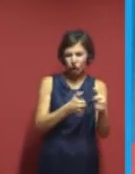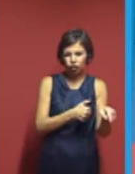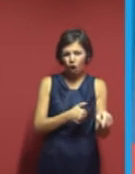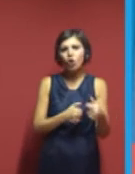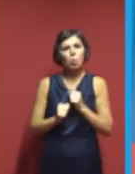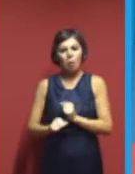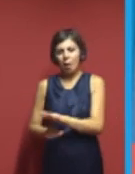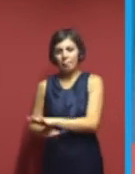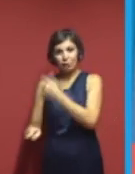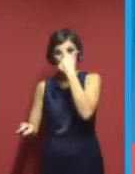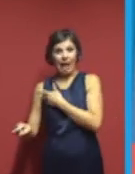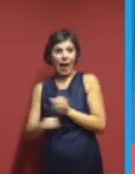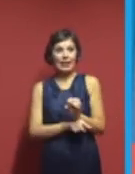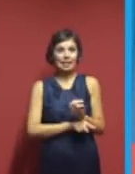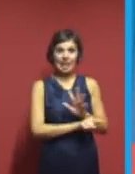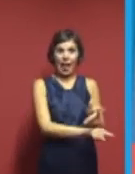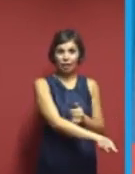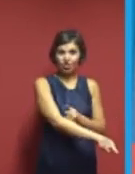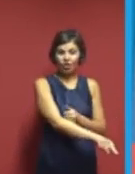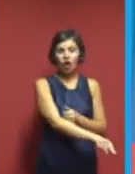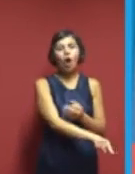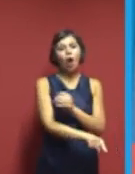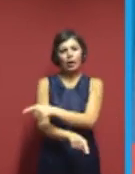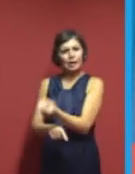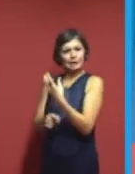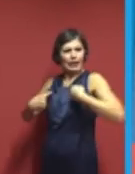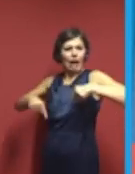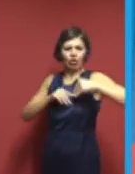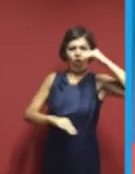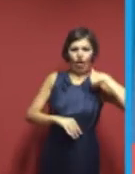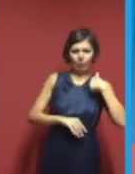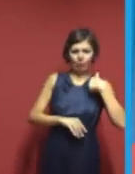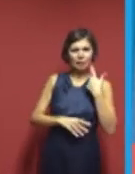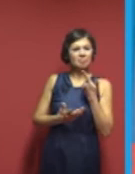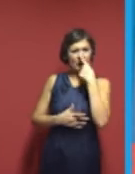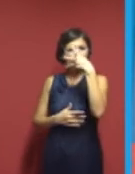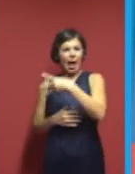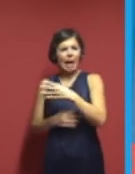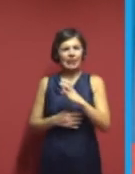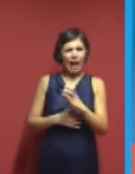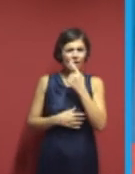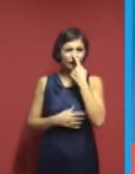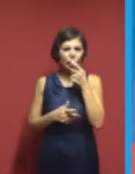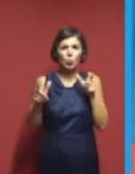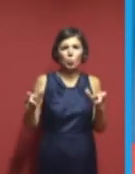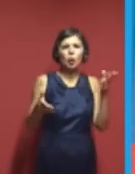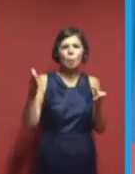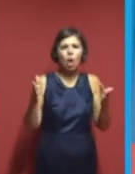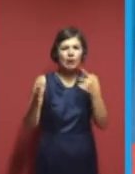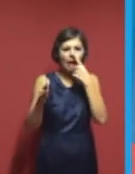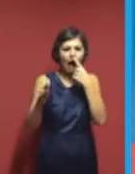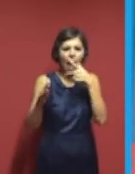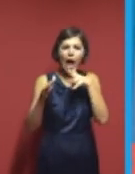also teach us. They know more about Minecraft, for example, underwater robotics than we do. And we also encourage them to share